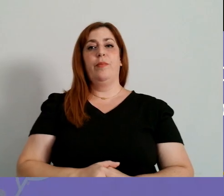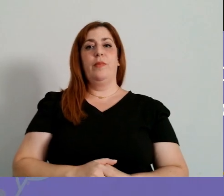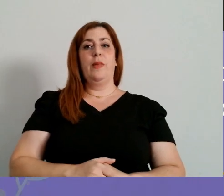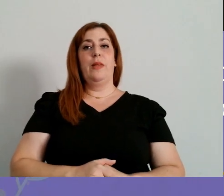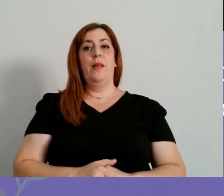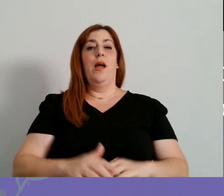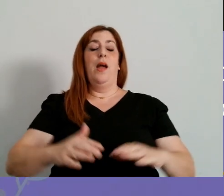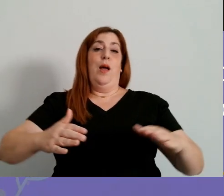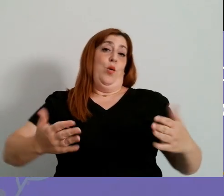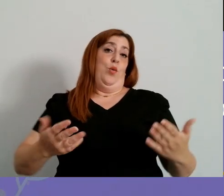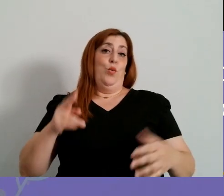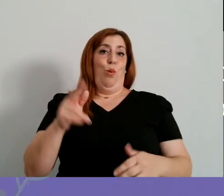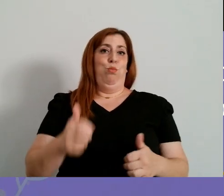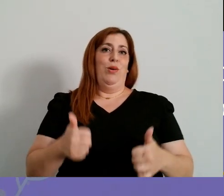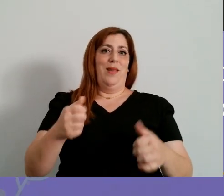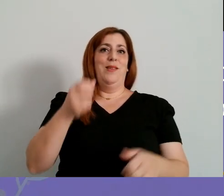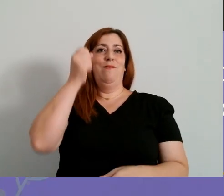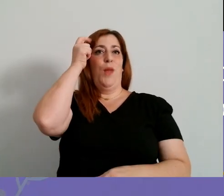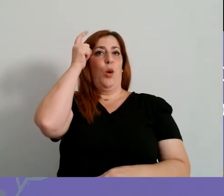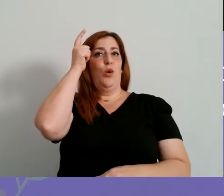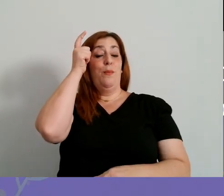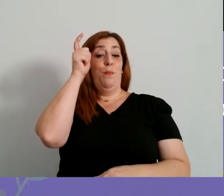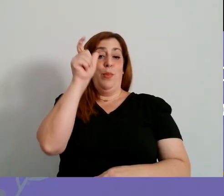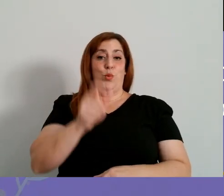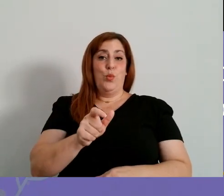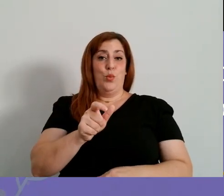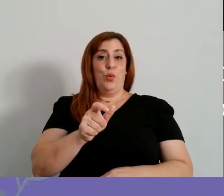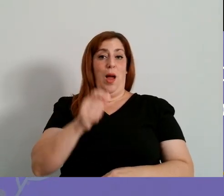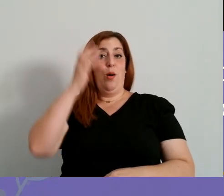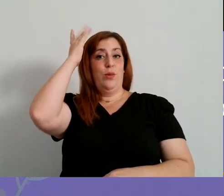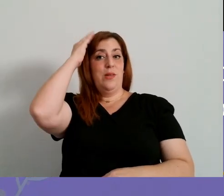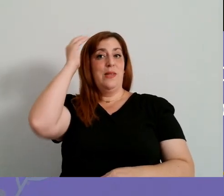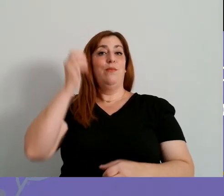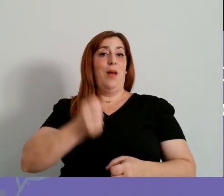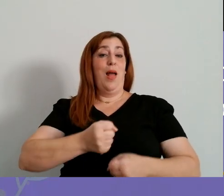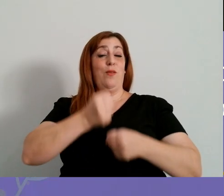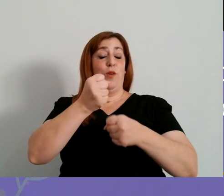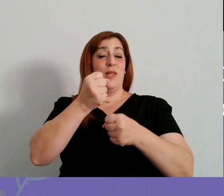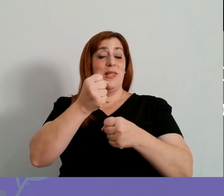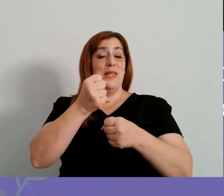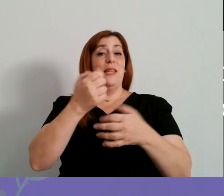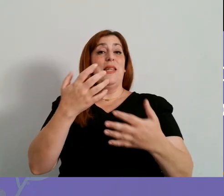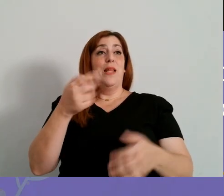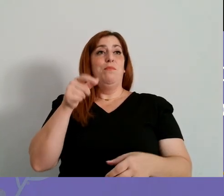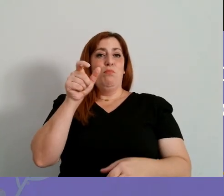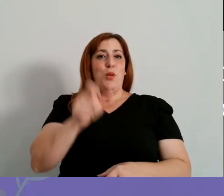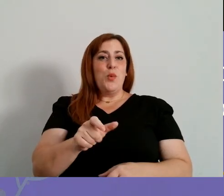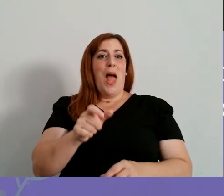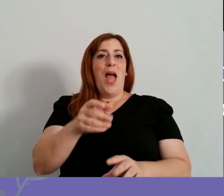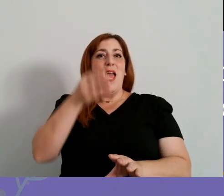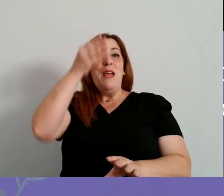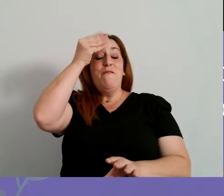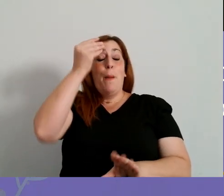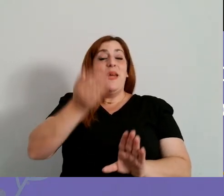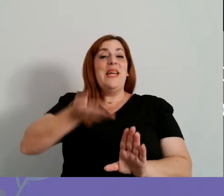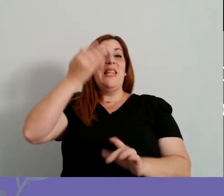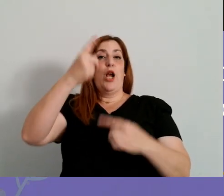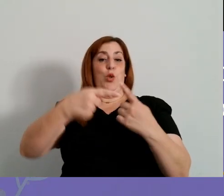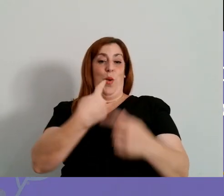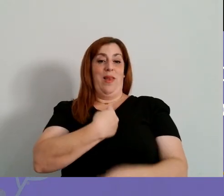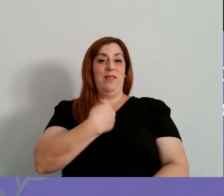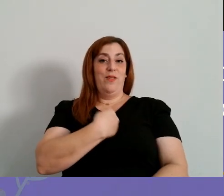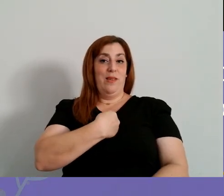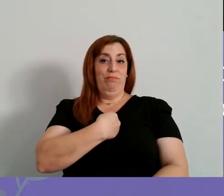knows themselves better than oneself. Um, a big issue that I've